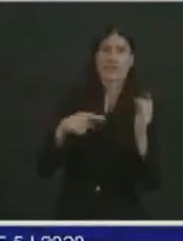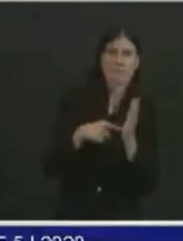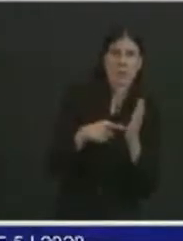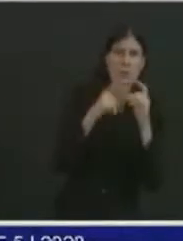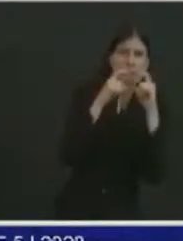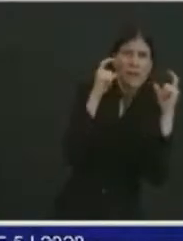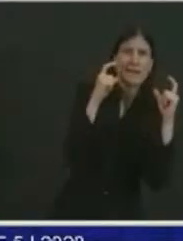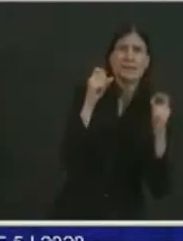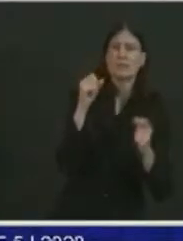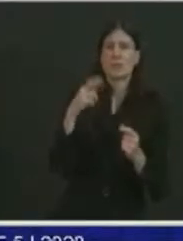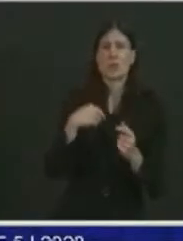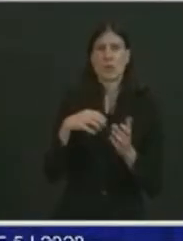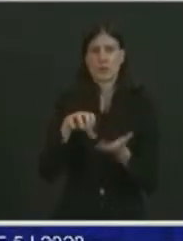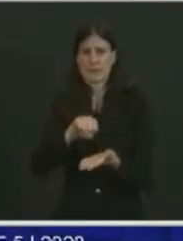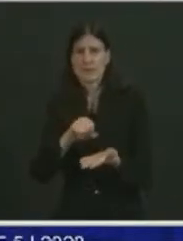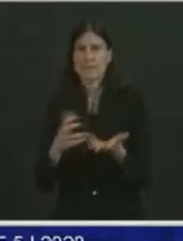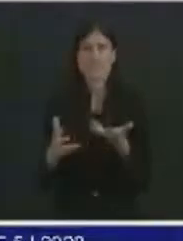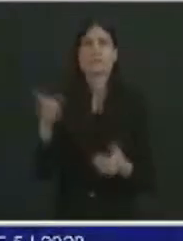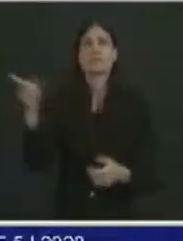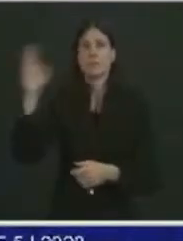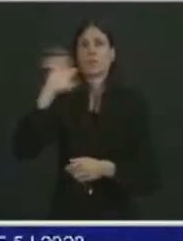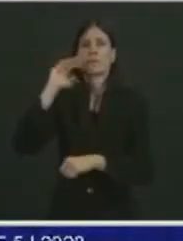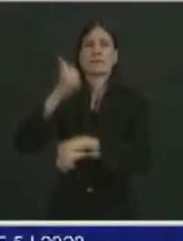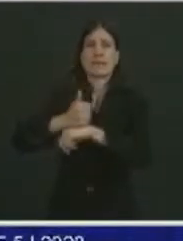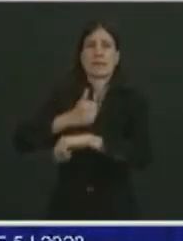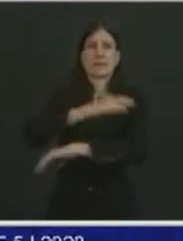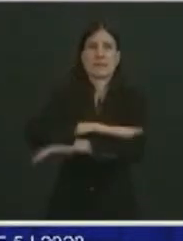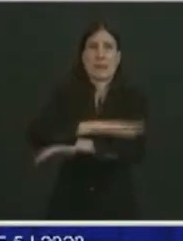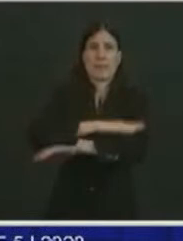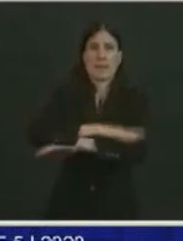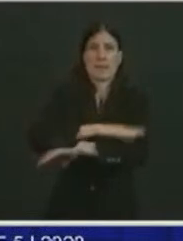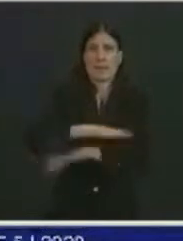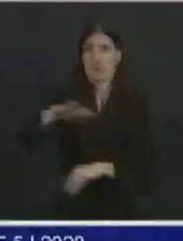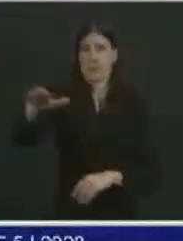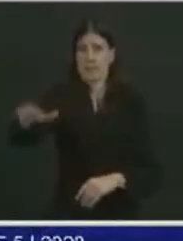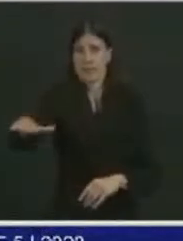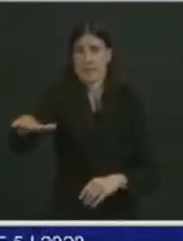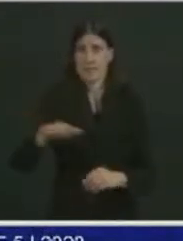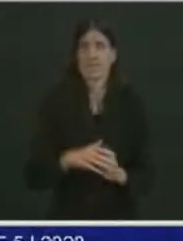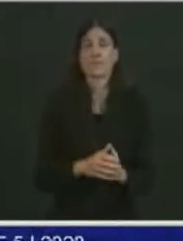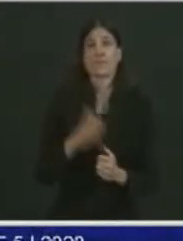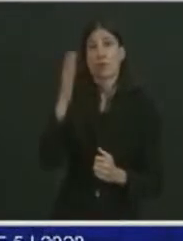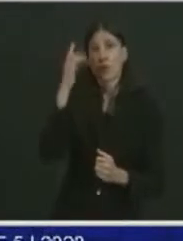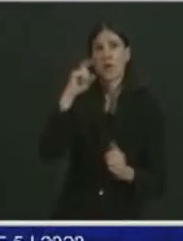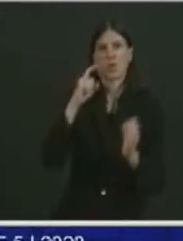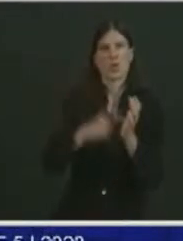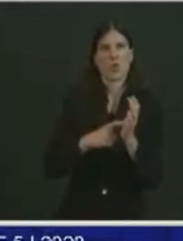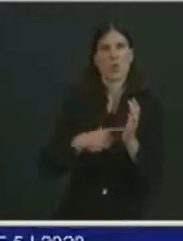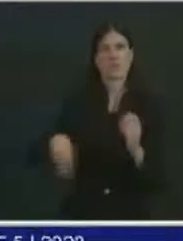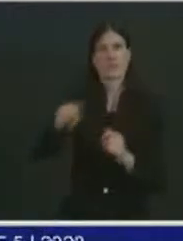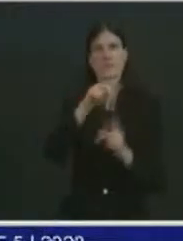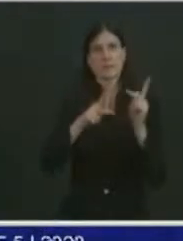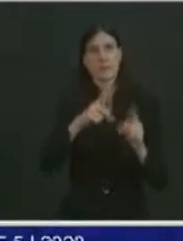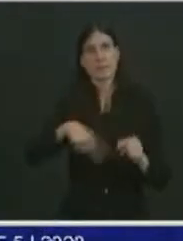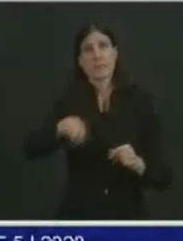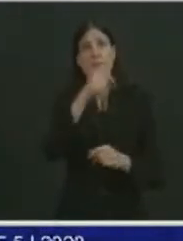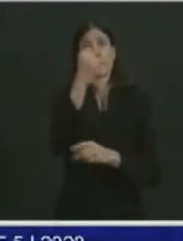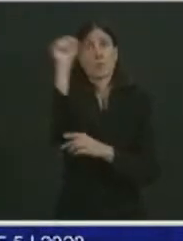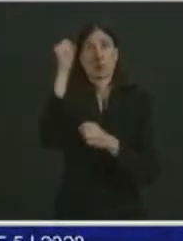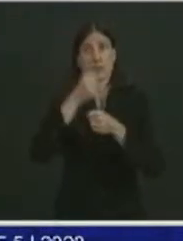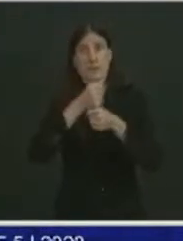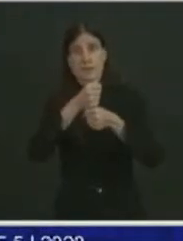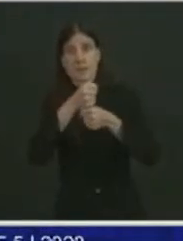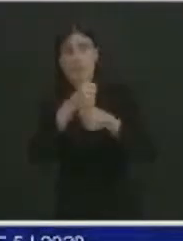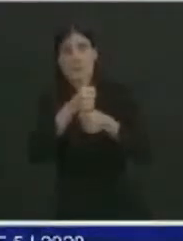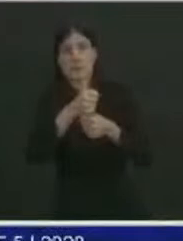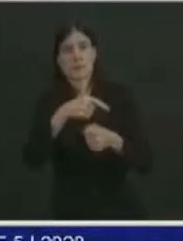to join. Our aim is to ensure that when people are coming together to make their voices heard, measures are being taken